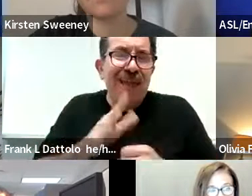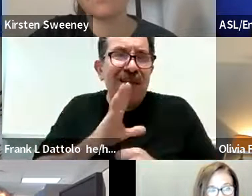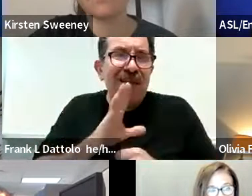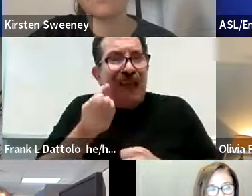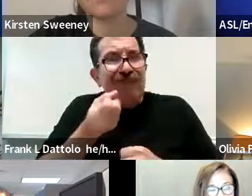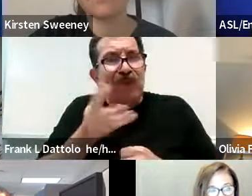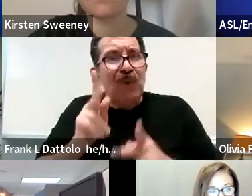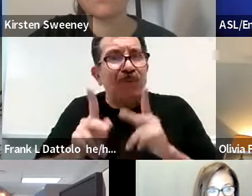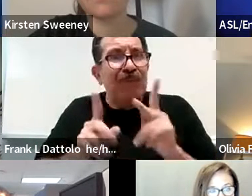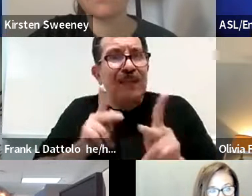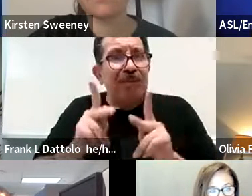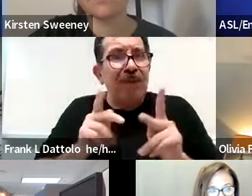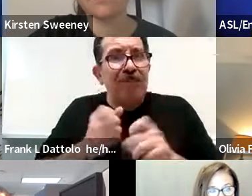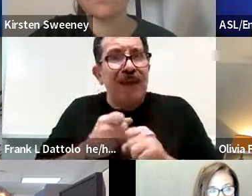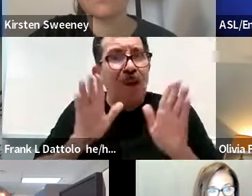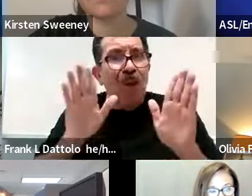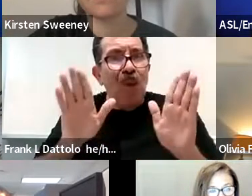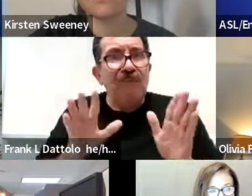stage, right there.